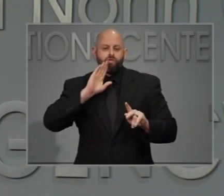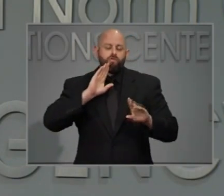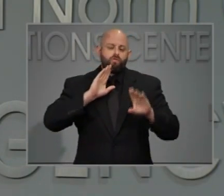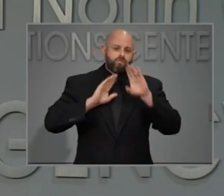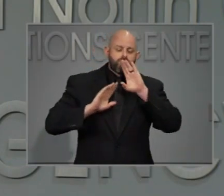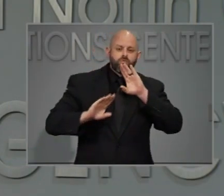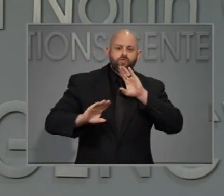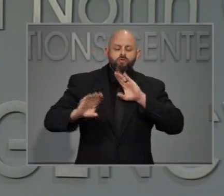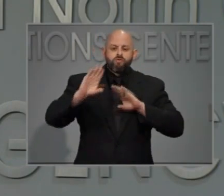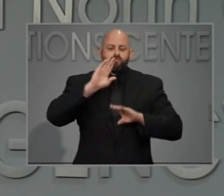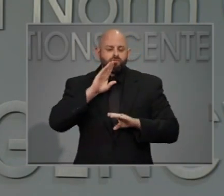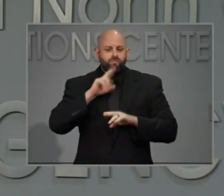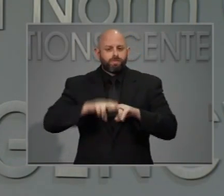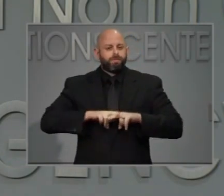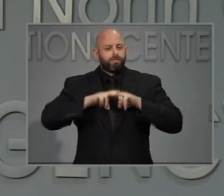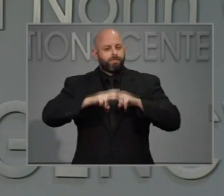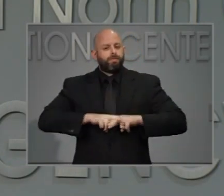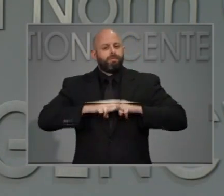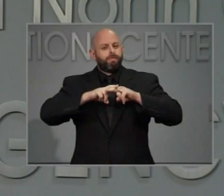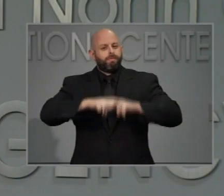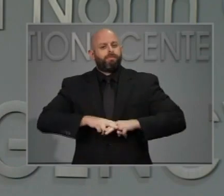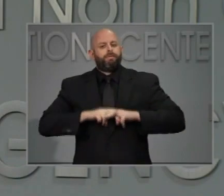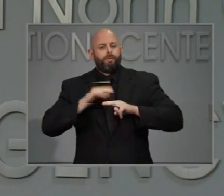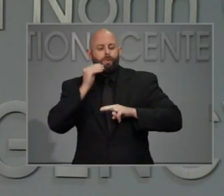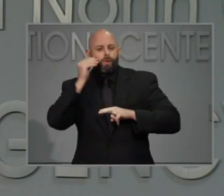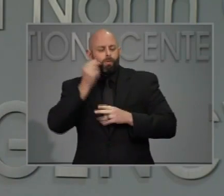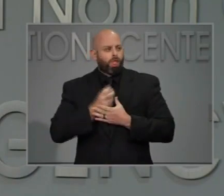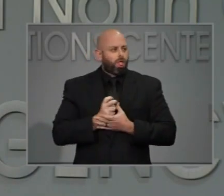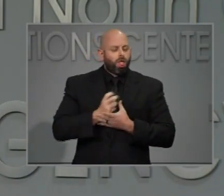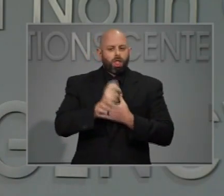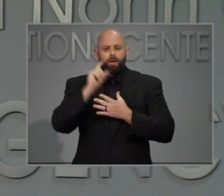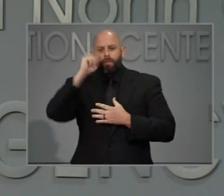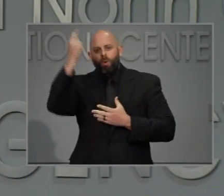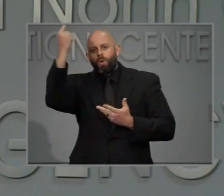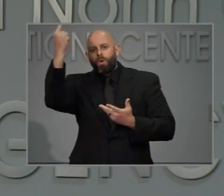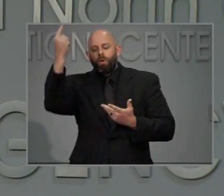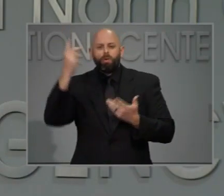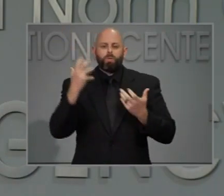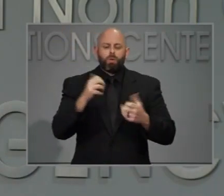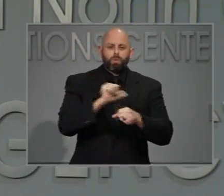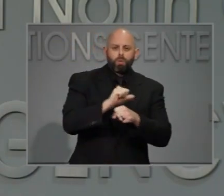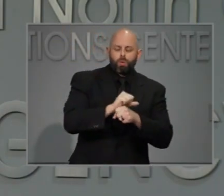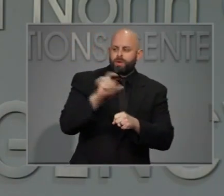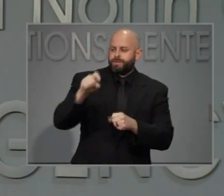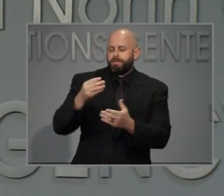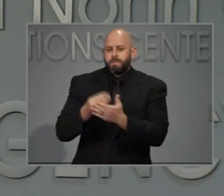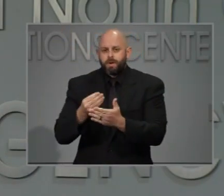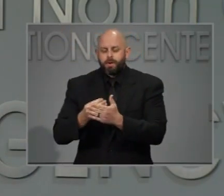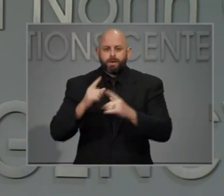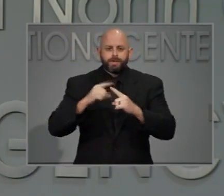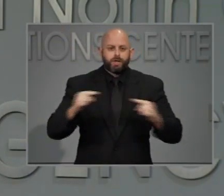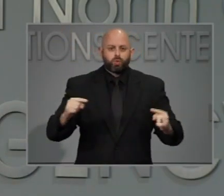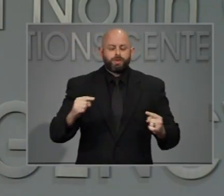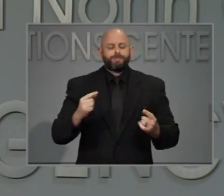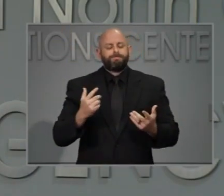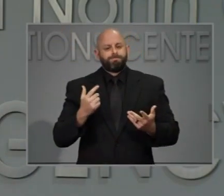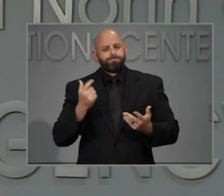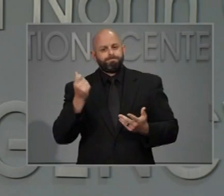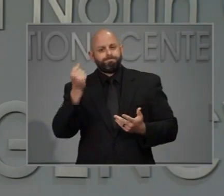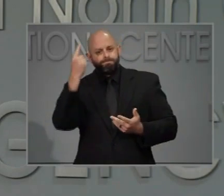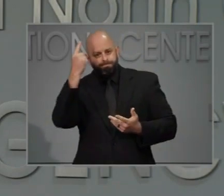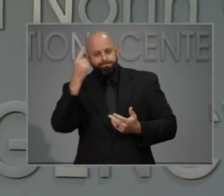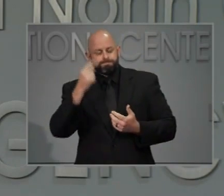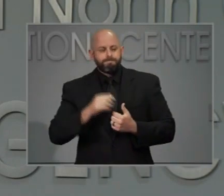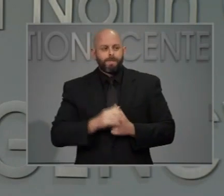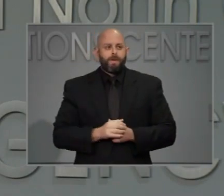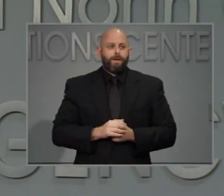wanting to get back to school and wanting to get back to work. And at the same time, I know how